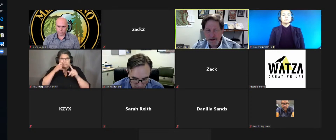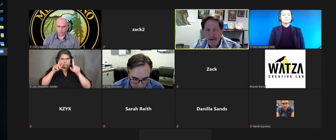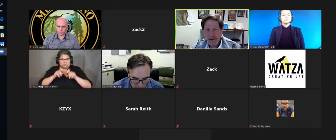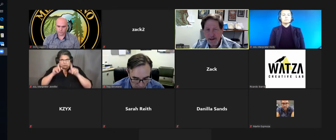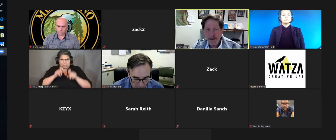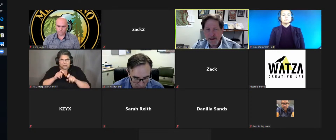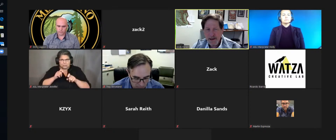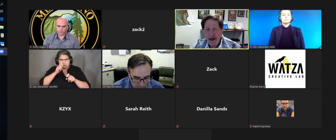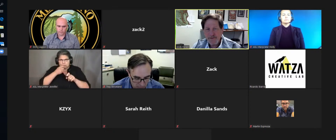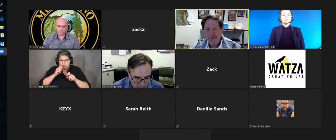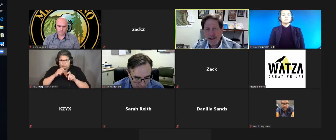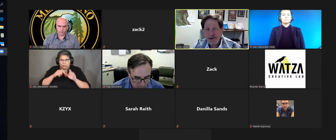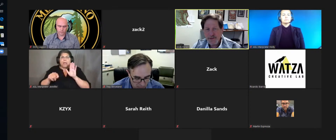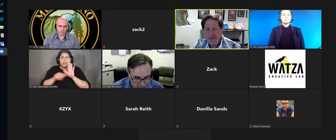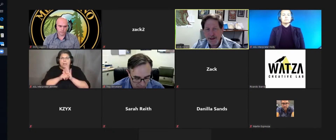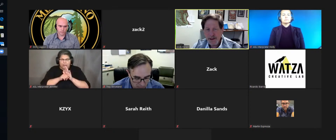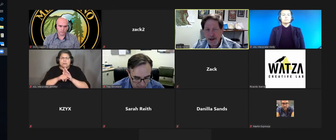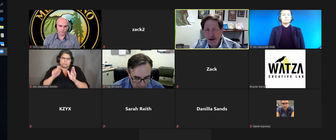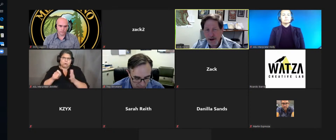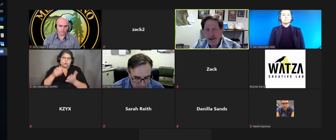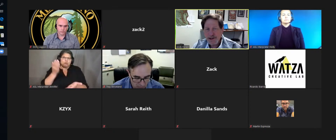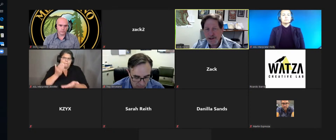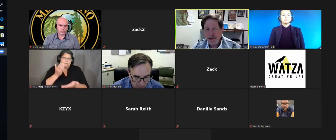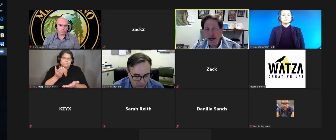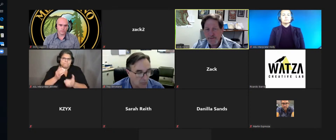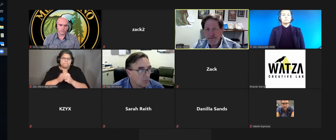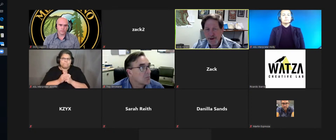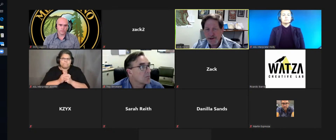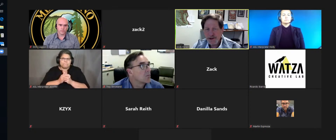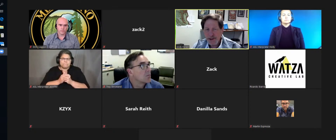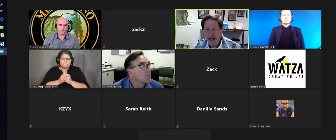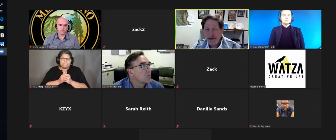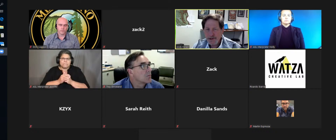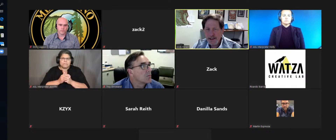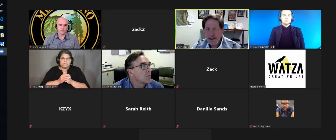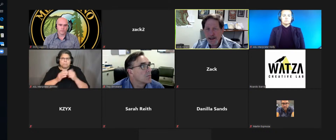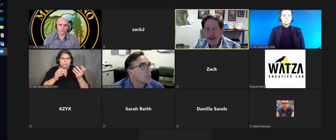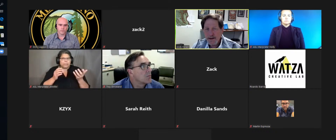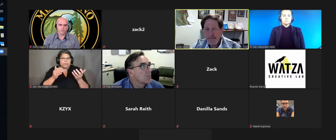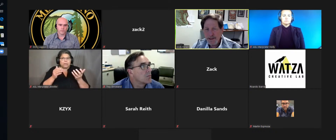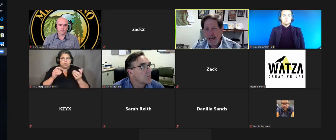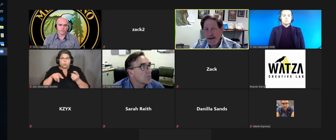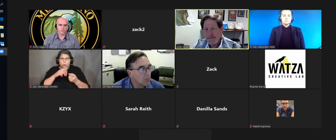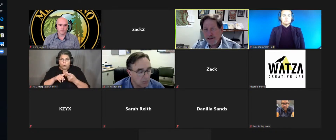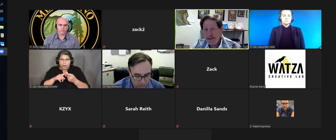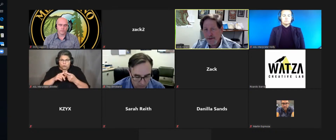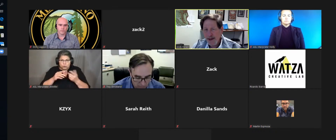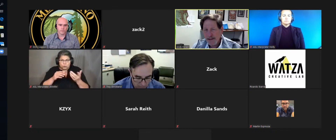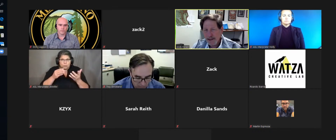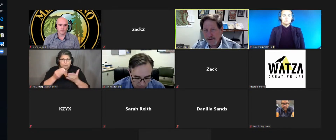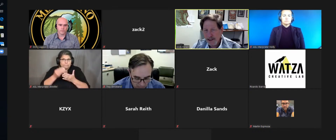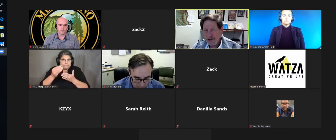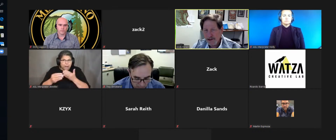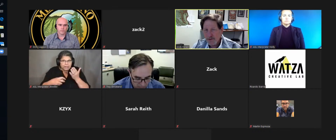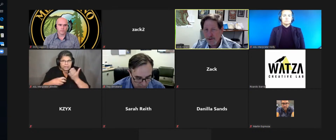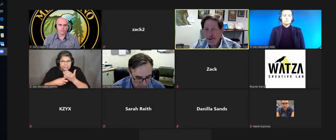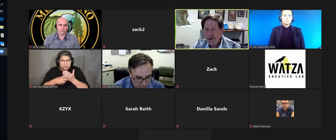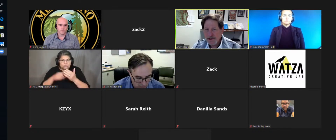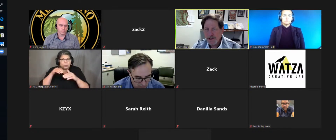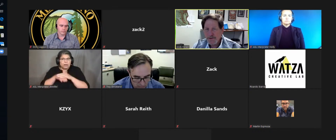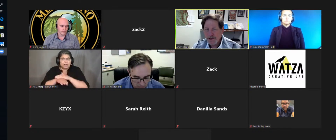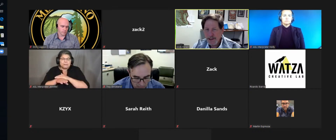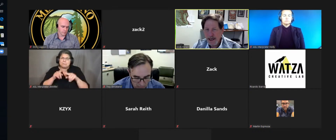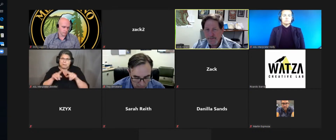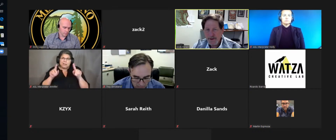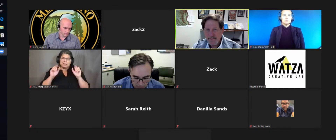required. Confirmation would be encouraged at the time of purchase or entry, but it can be self-attestation with